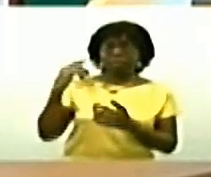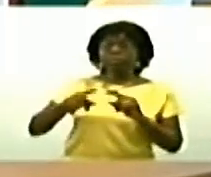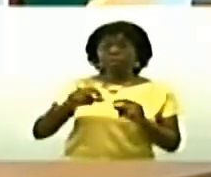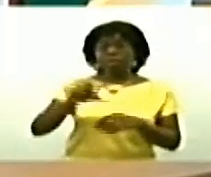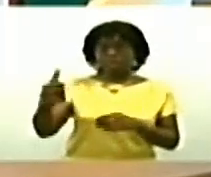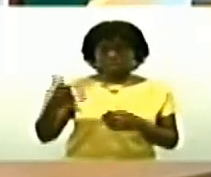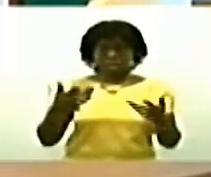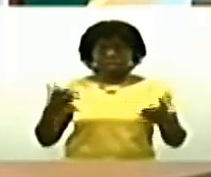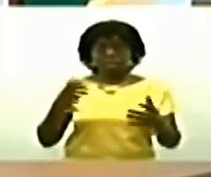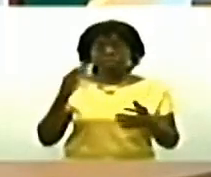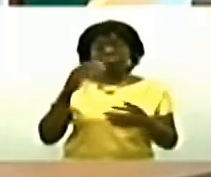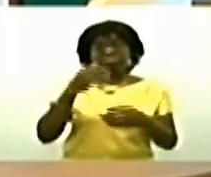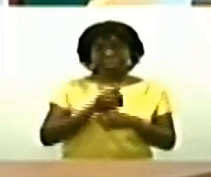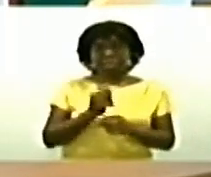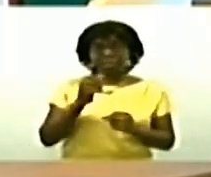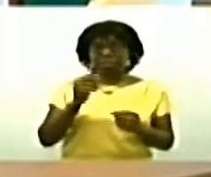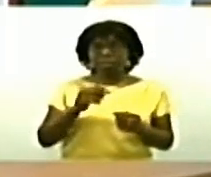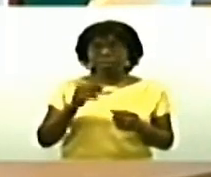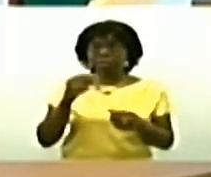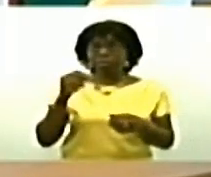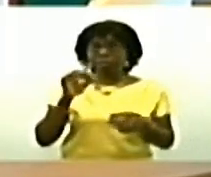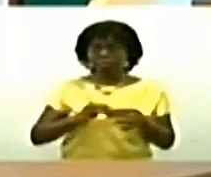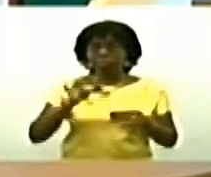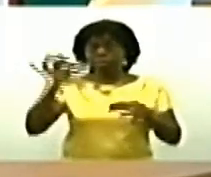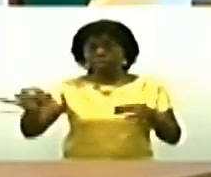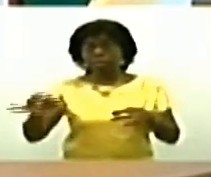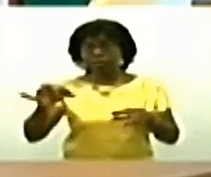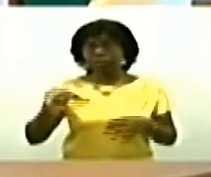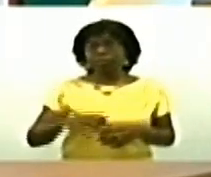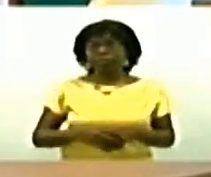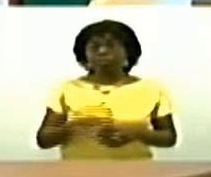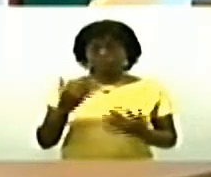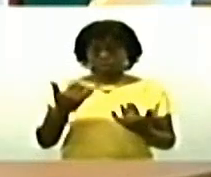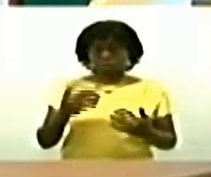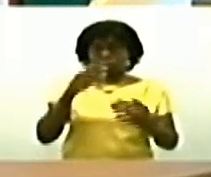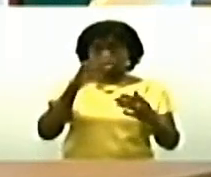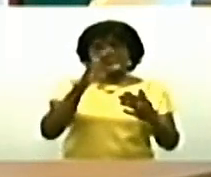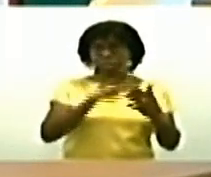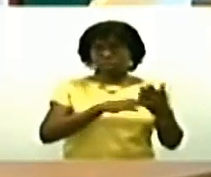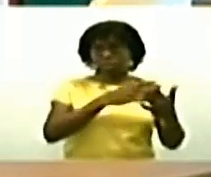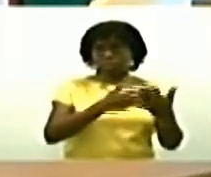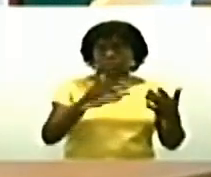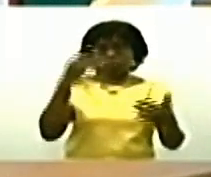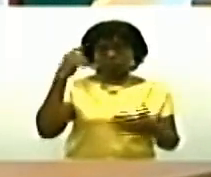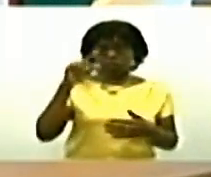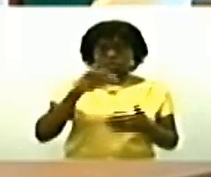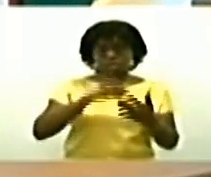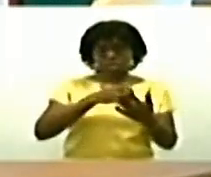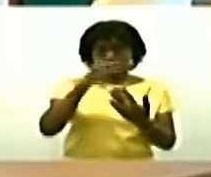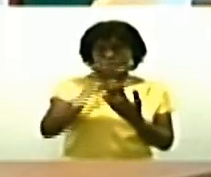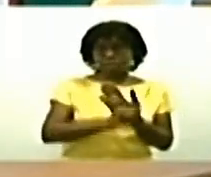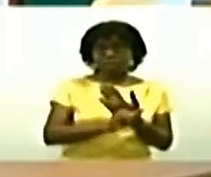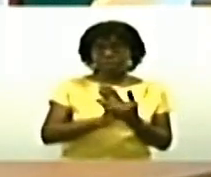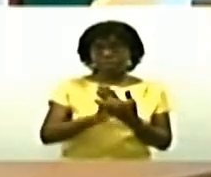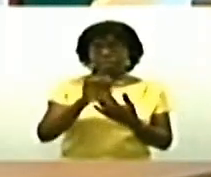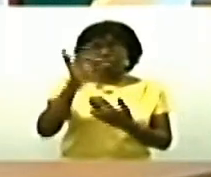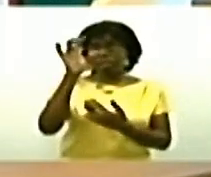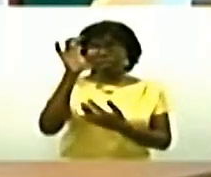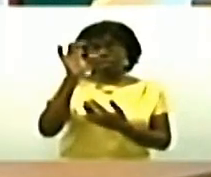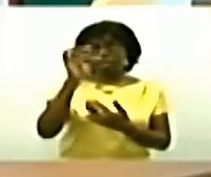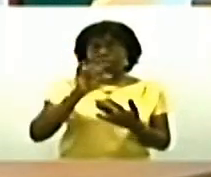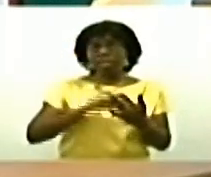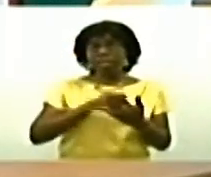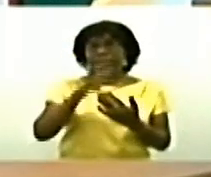be postponed. It has now been rescheduled for January 7th to the 9th,